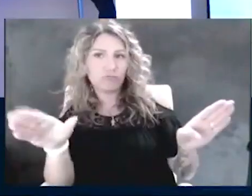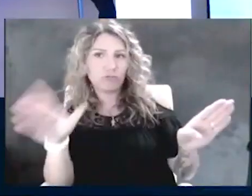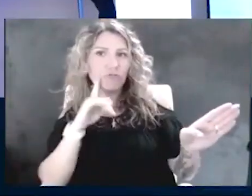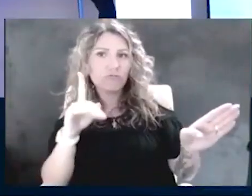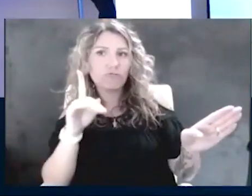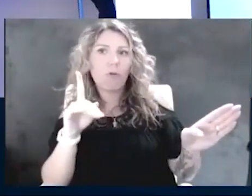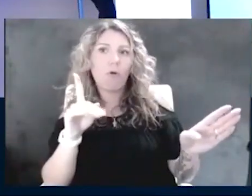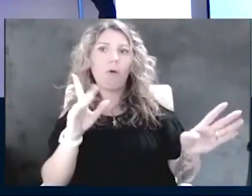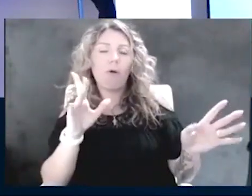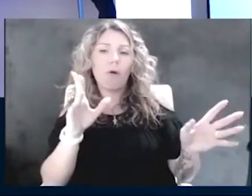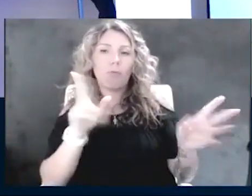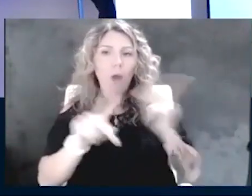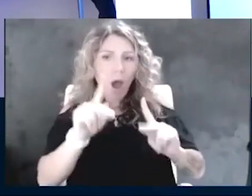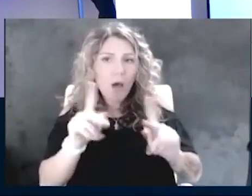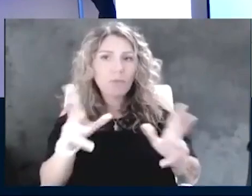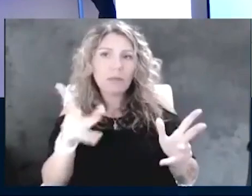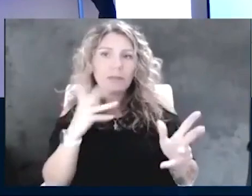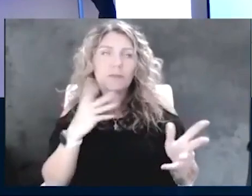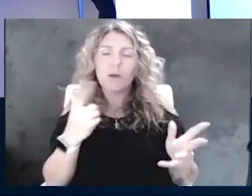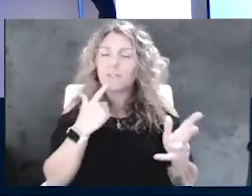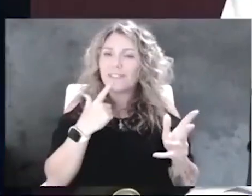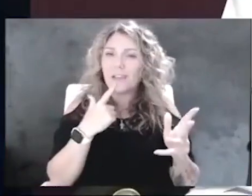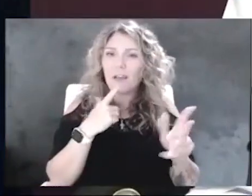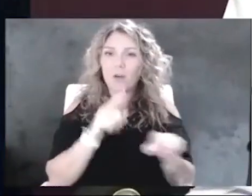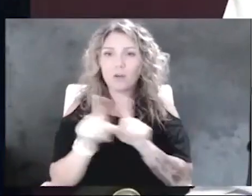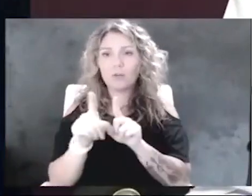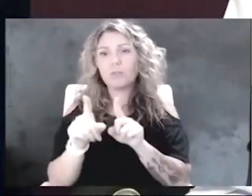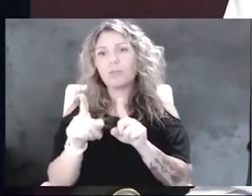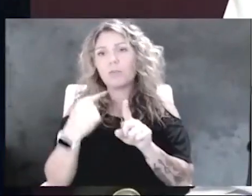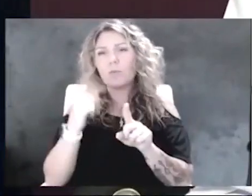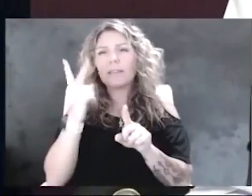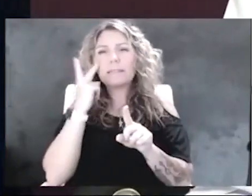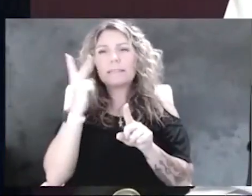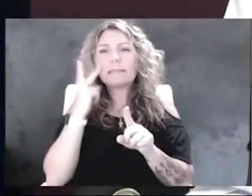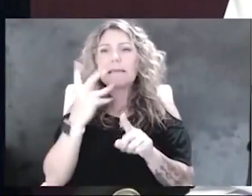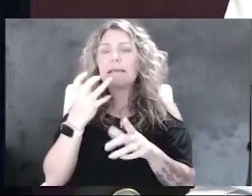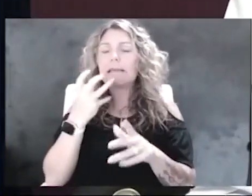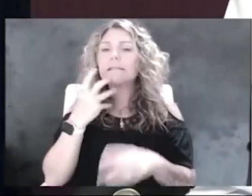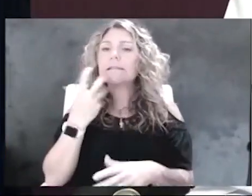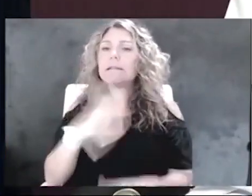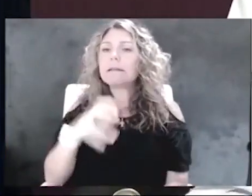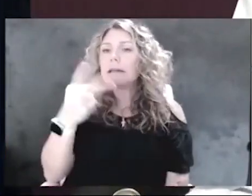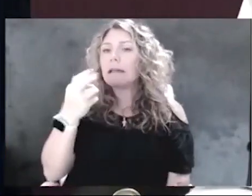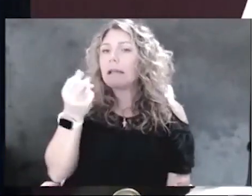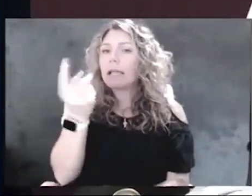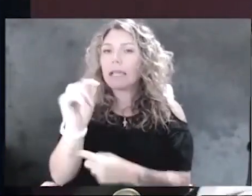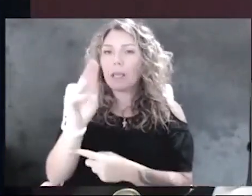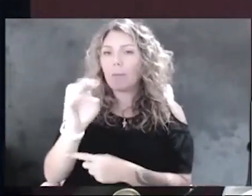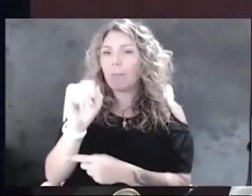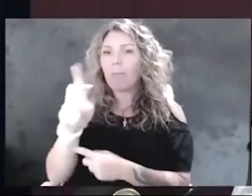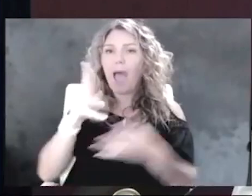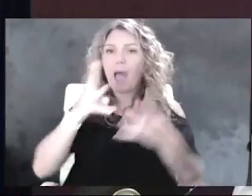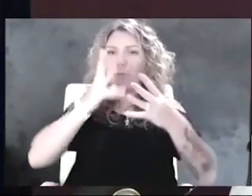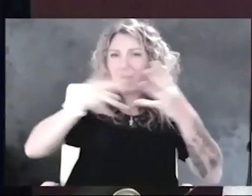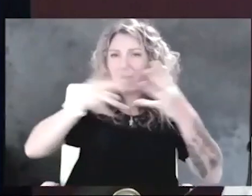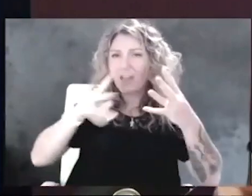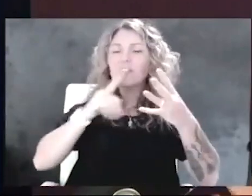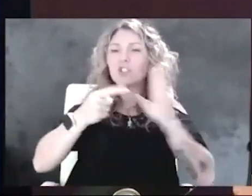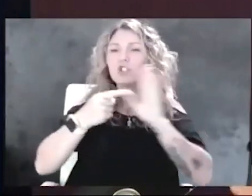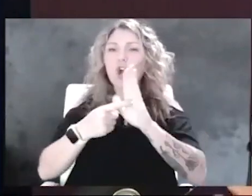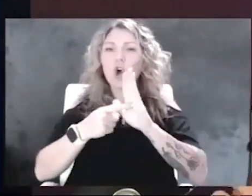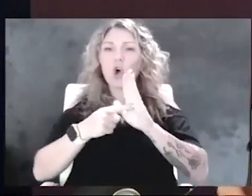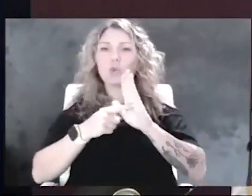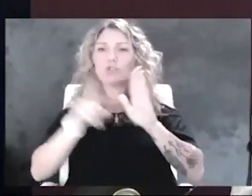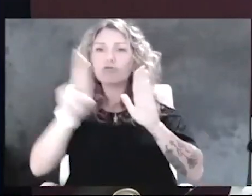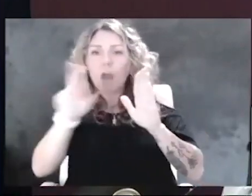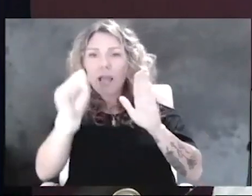say, too, is we know when we look at the heat maps, there's still a lot of COVID-19 out there, and it's continuing to spread from the central into the